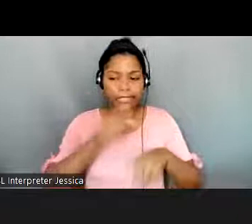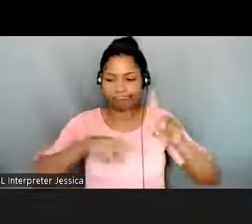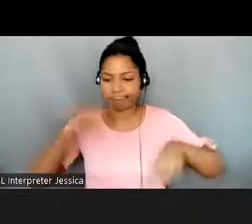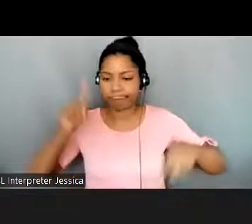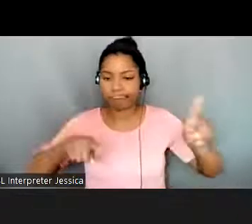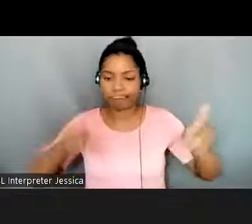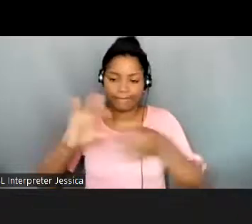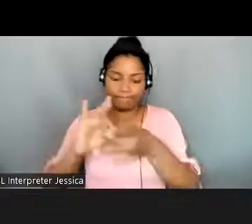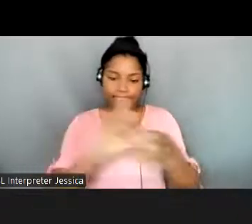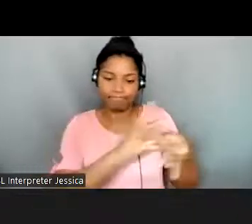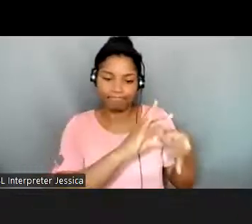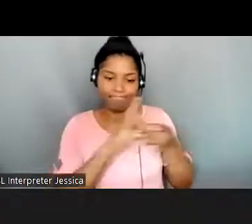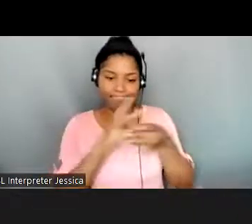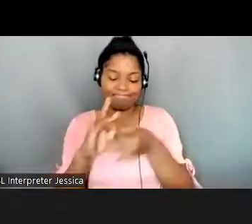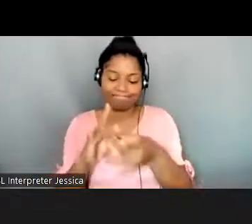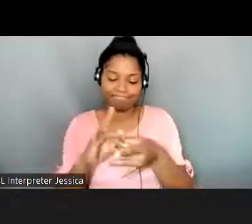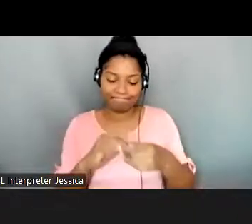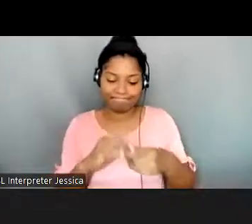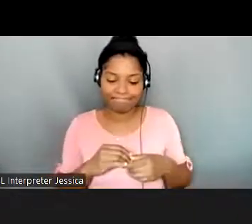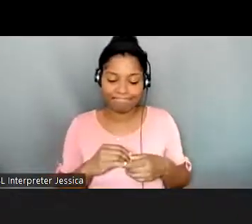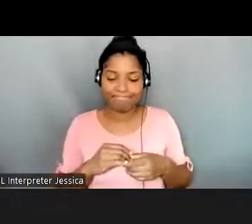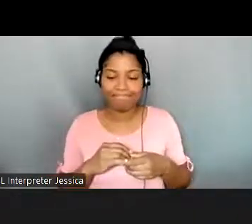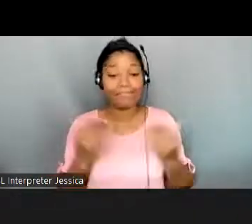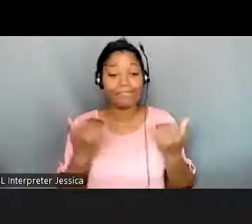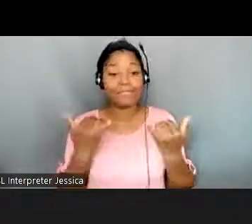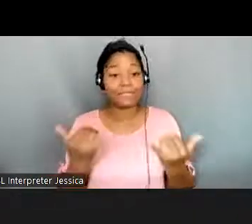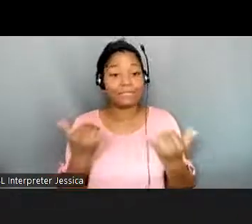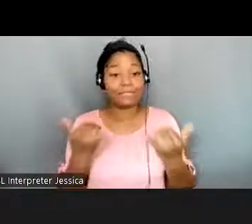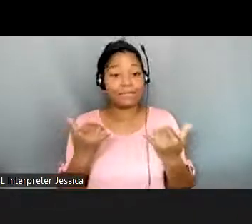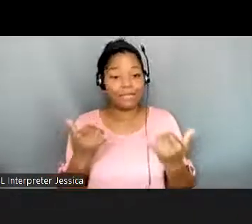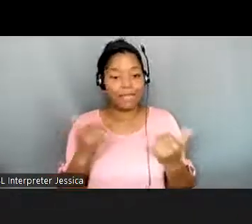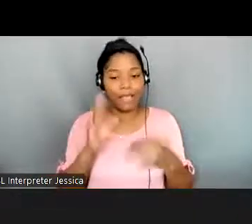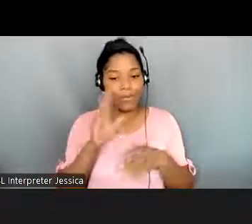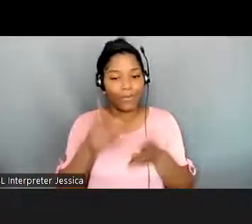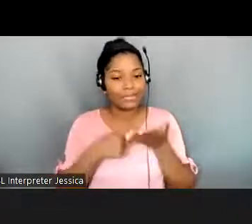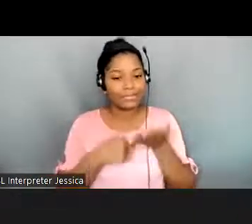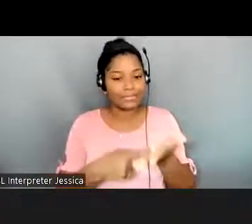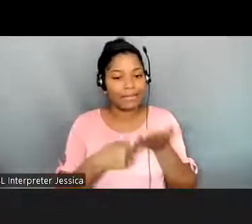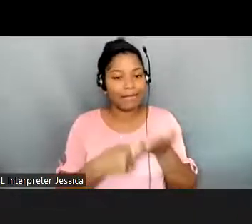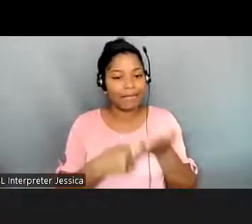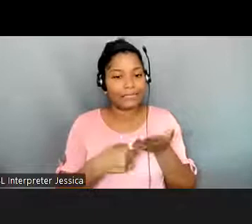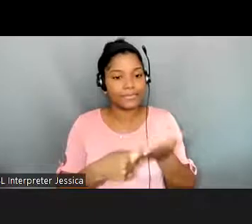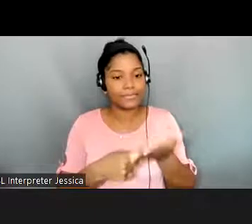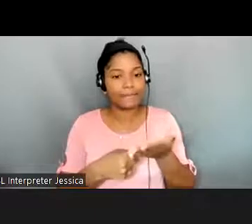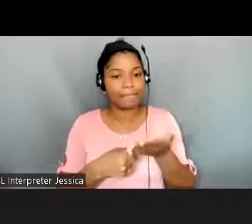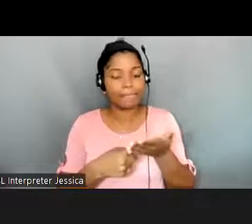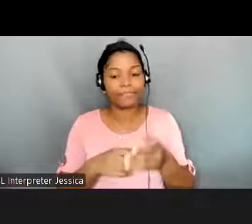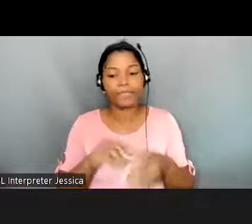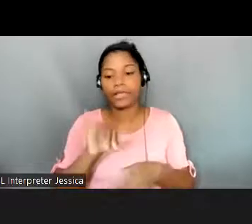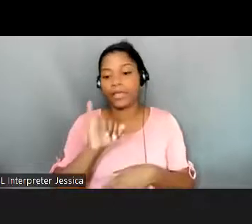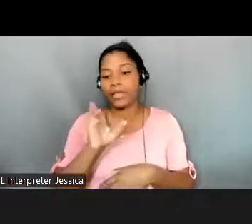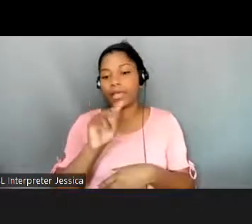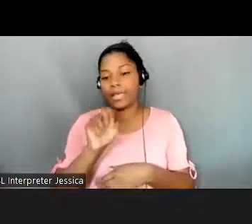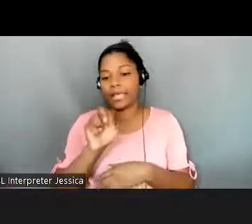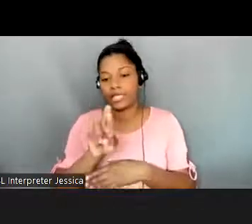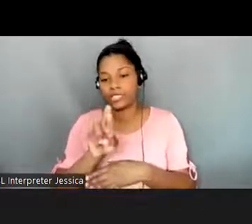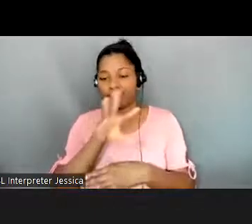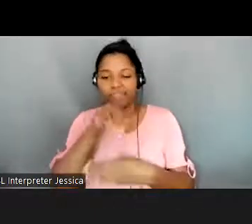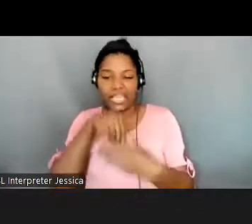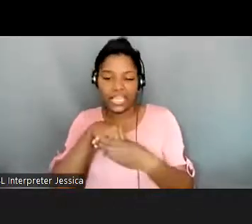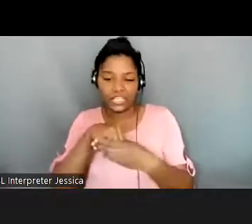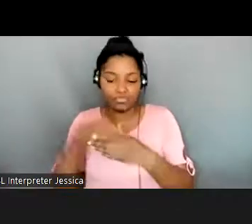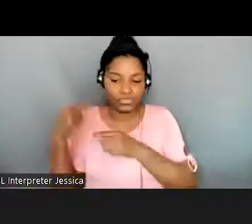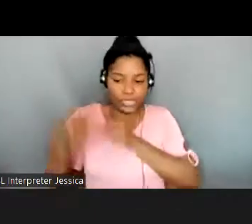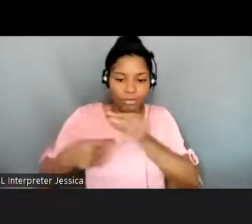communities. Today, during our time together, we're really going to explore the vital role that intergenerational engagement plays in